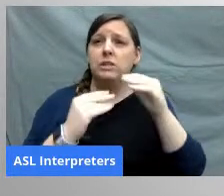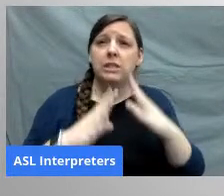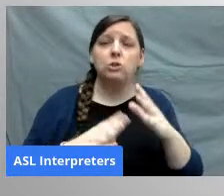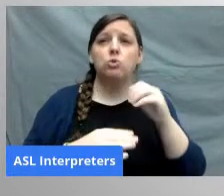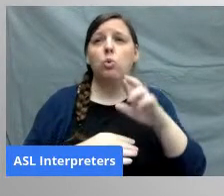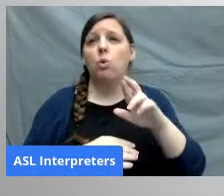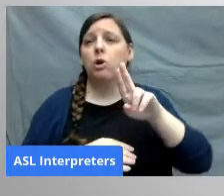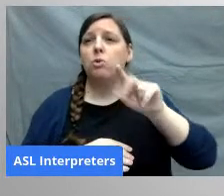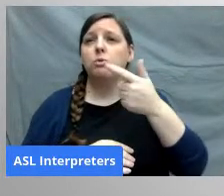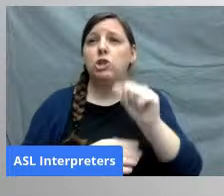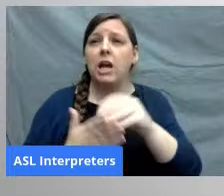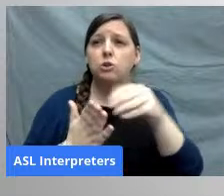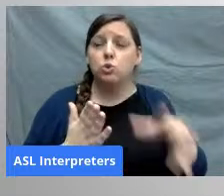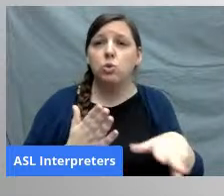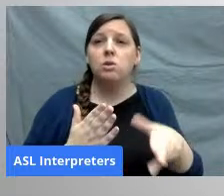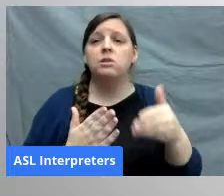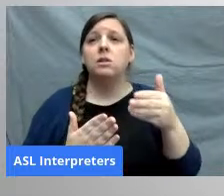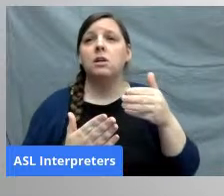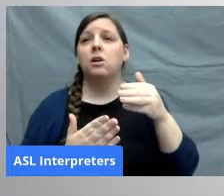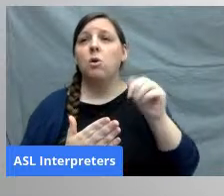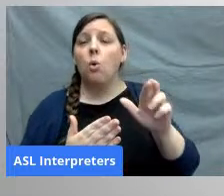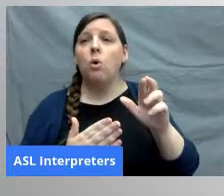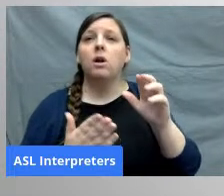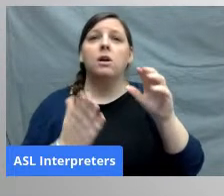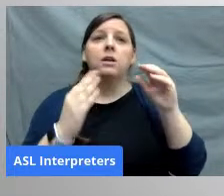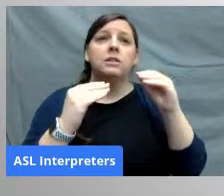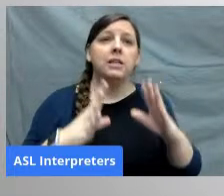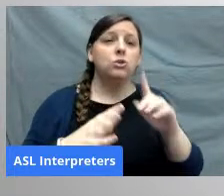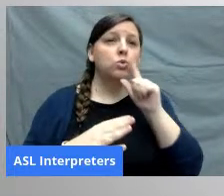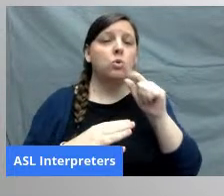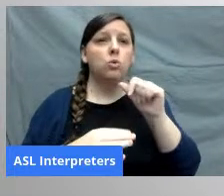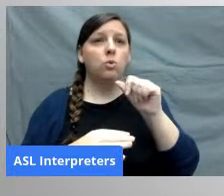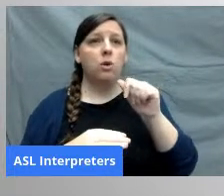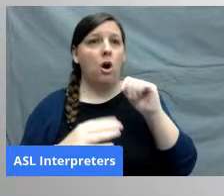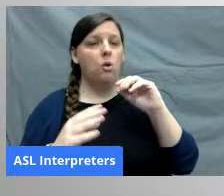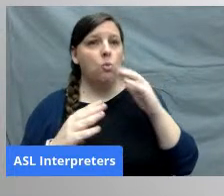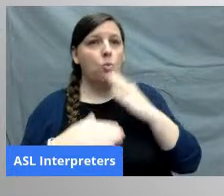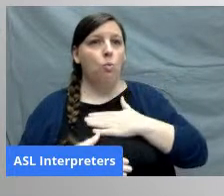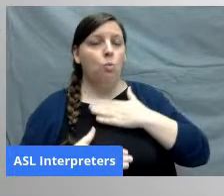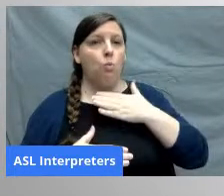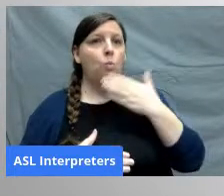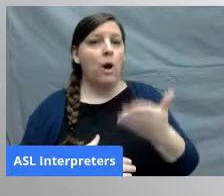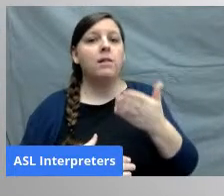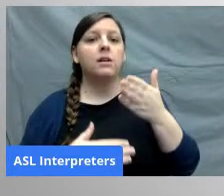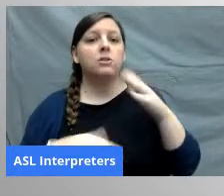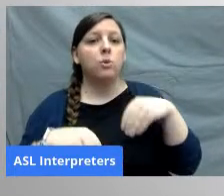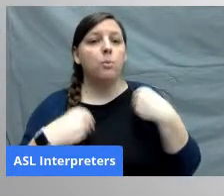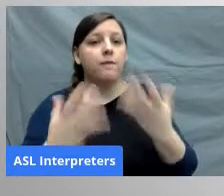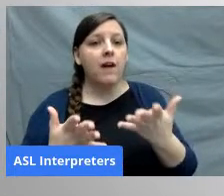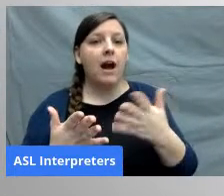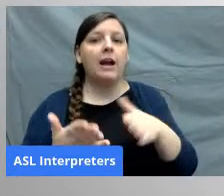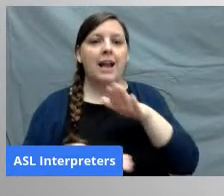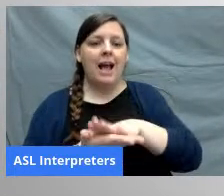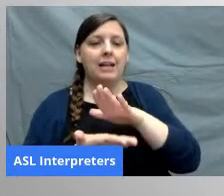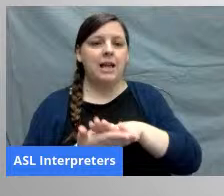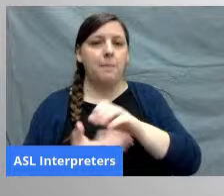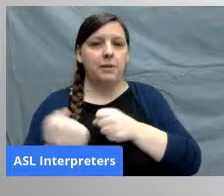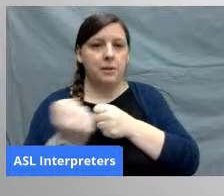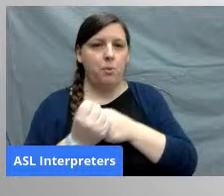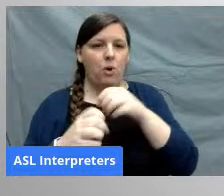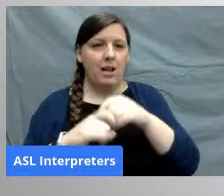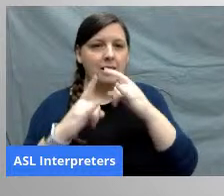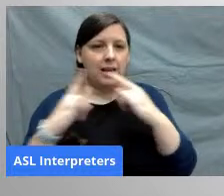summer school, but they're willing to provide academic support in our camps. So that's where, again, I hate to keep saying it, but we have to